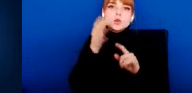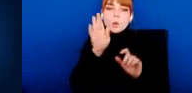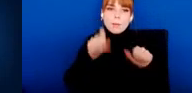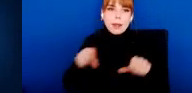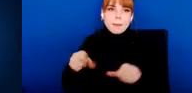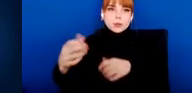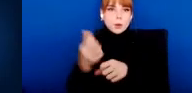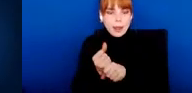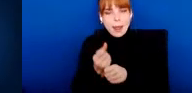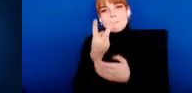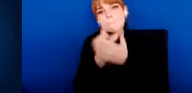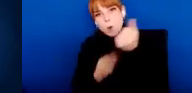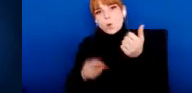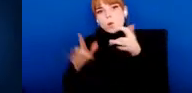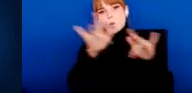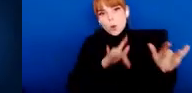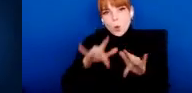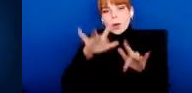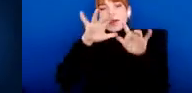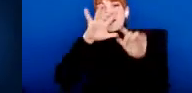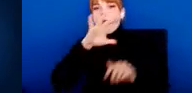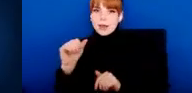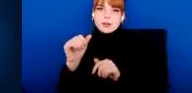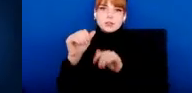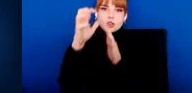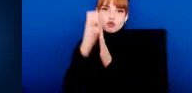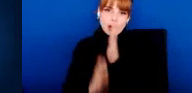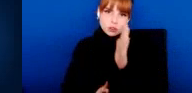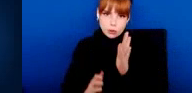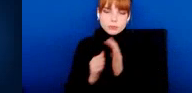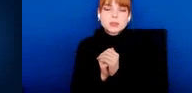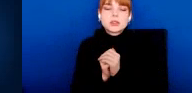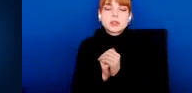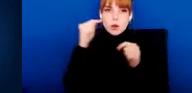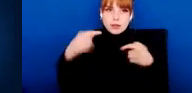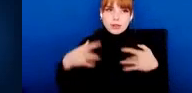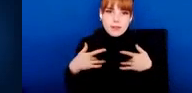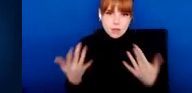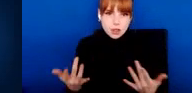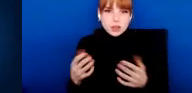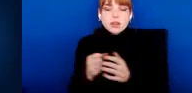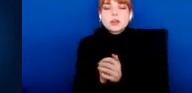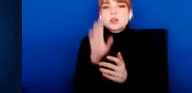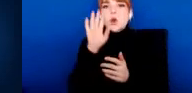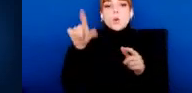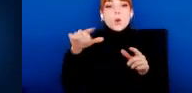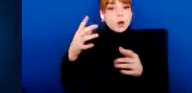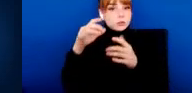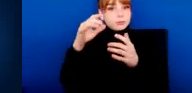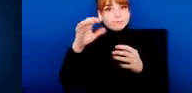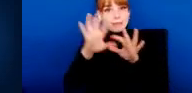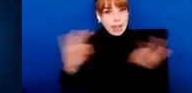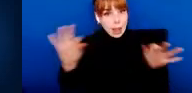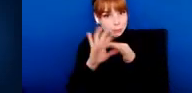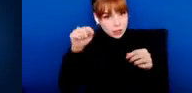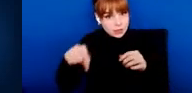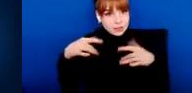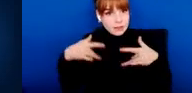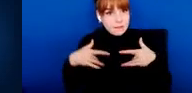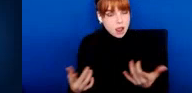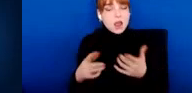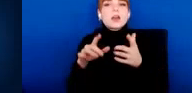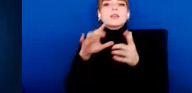and a transcript. We'll do the same thing with this event. So we can get this event captioned and put recording there. I'll try that along with the